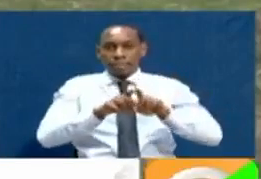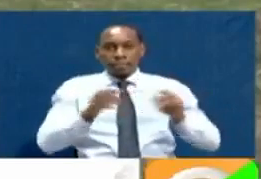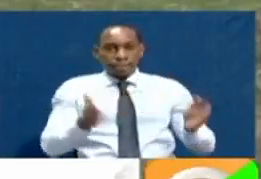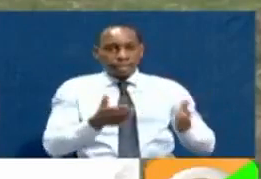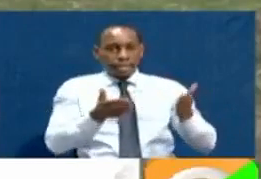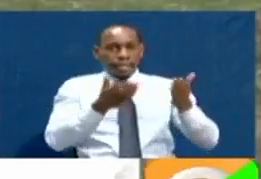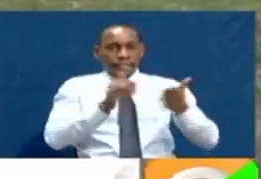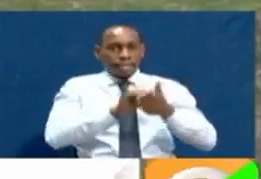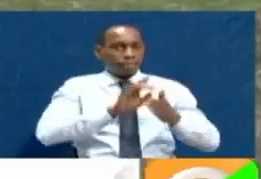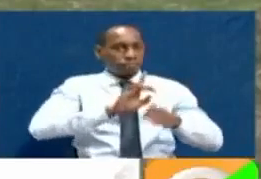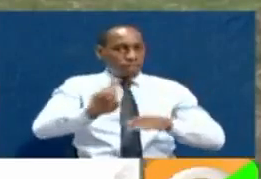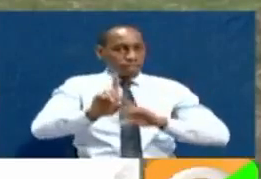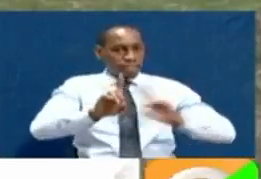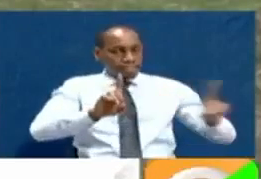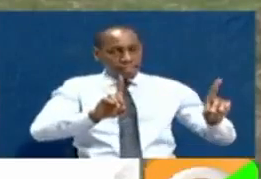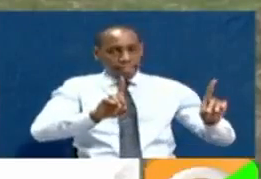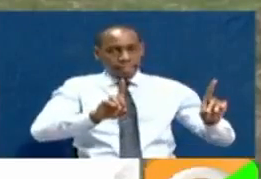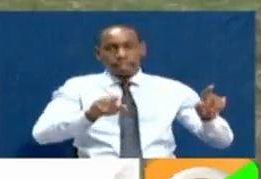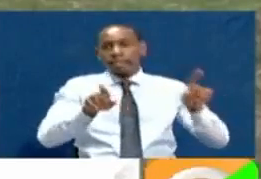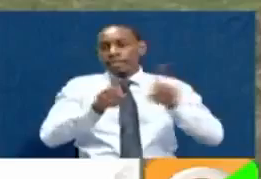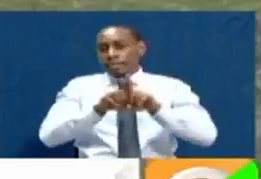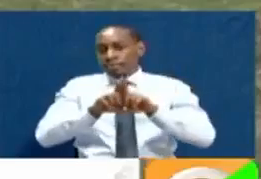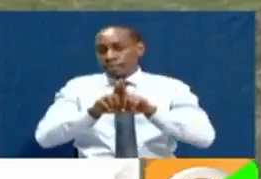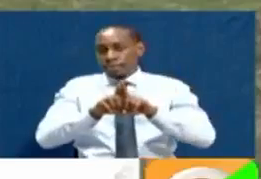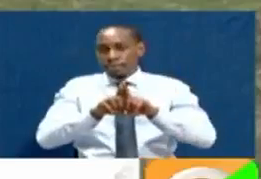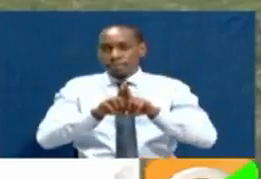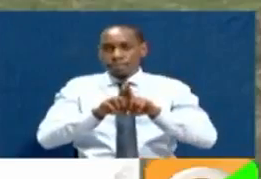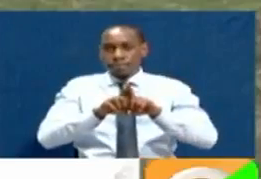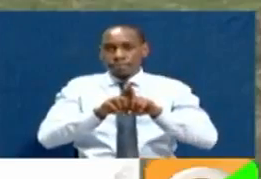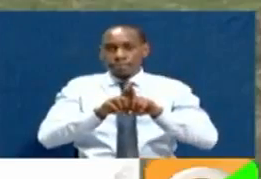encouraging them on social distancing and